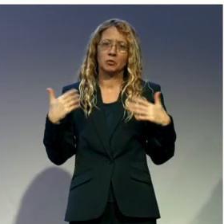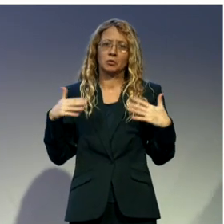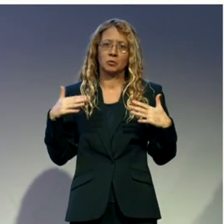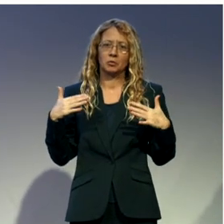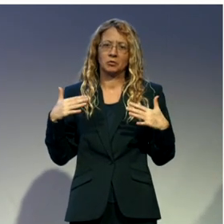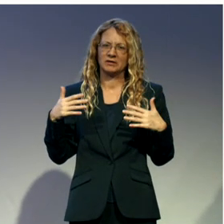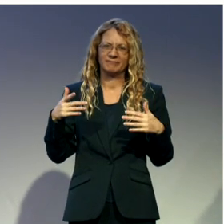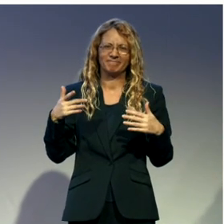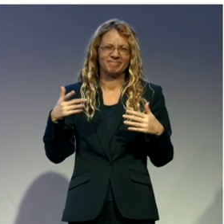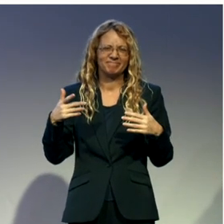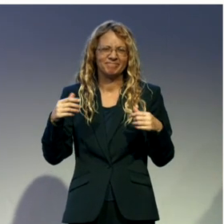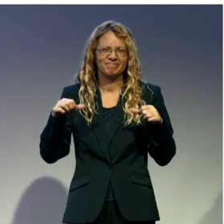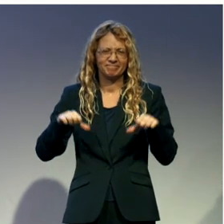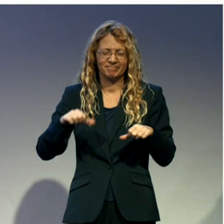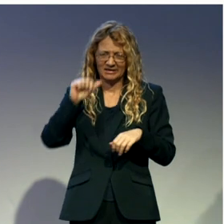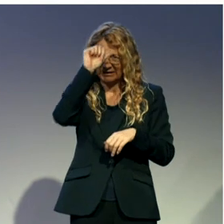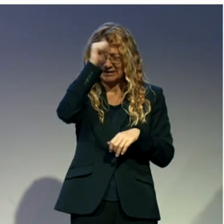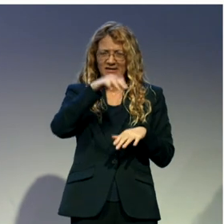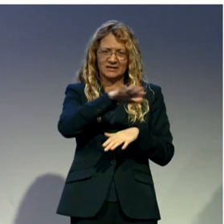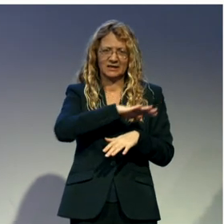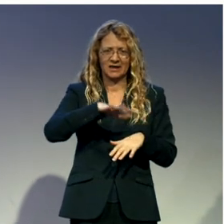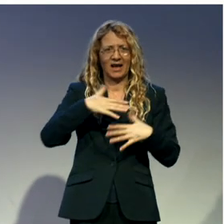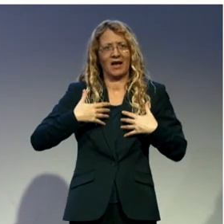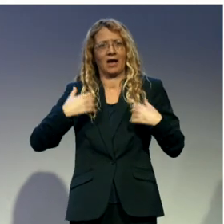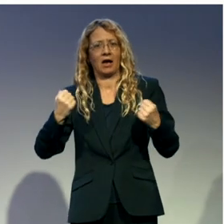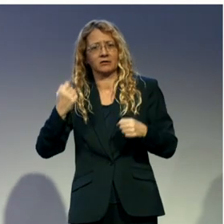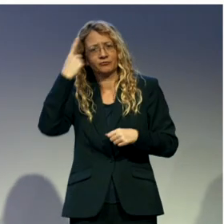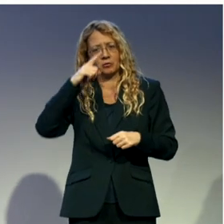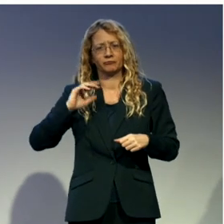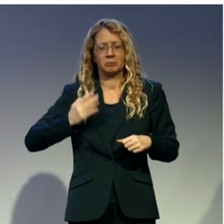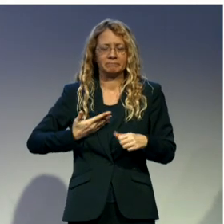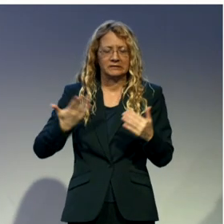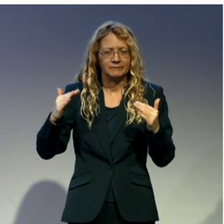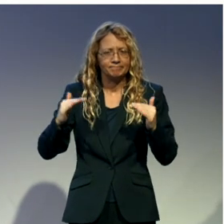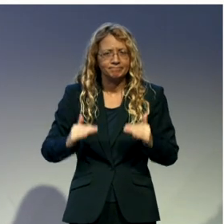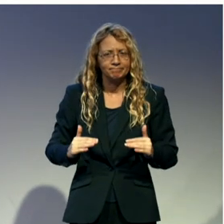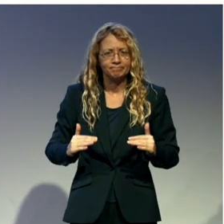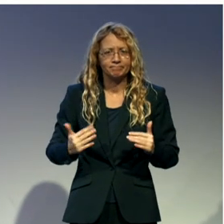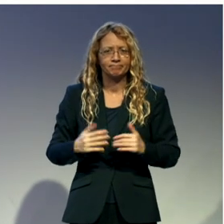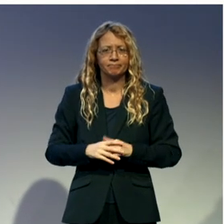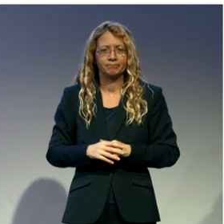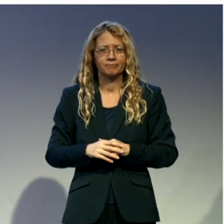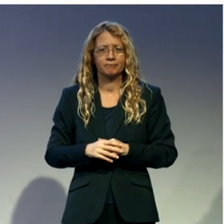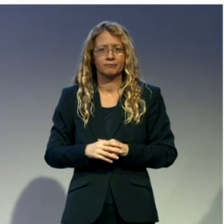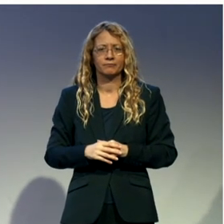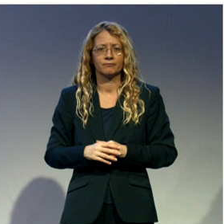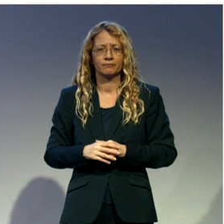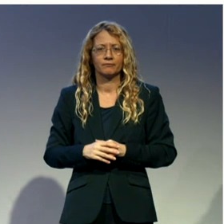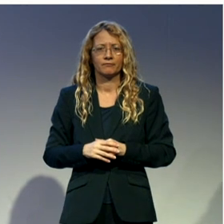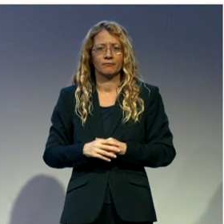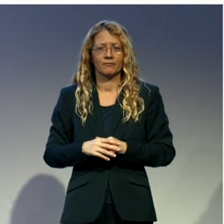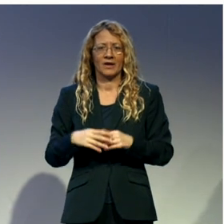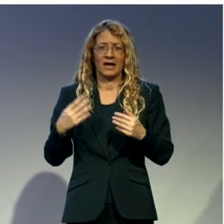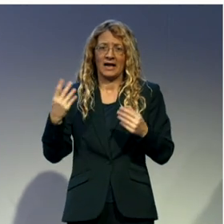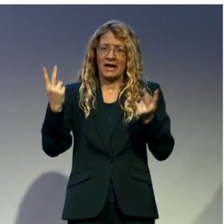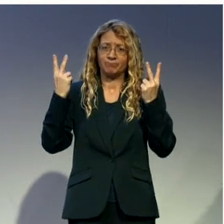While I just told you about the blind women in India, also, breast cancer, it ranks about number